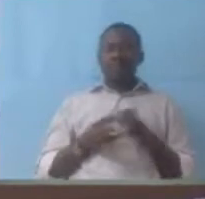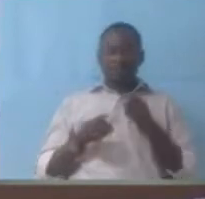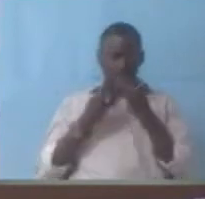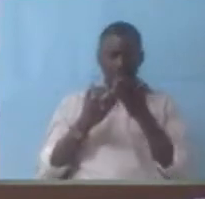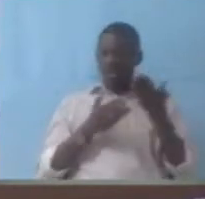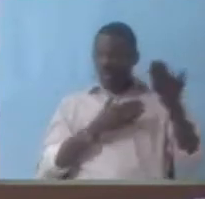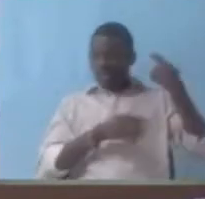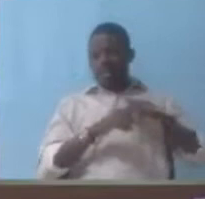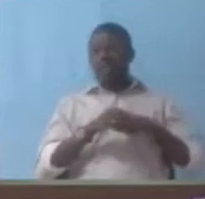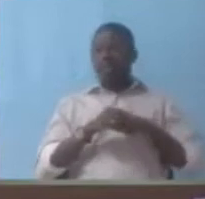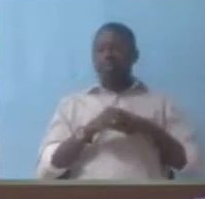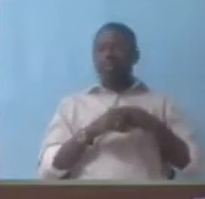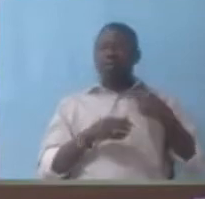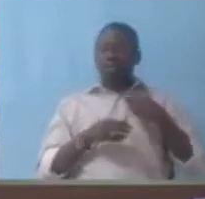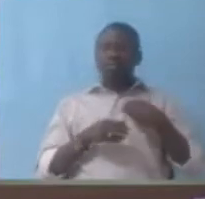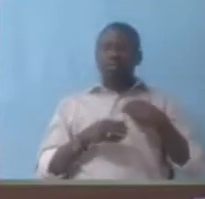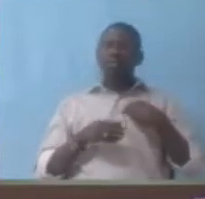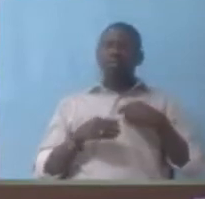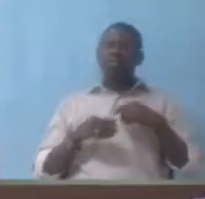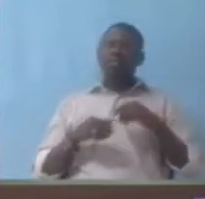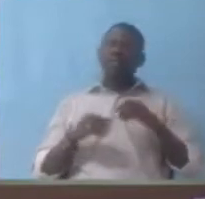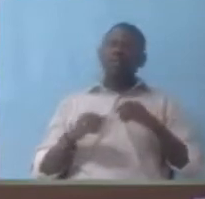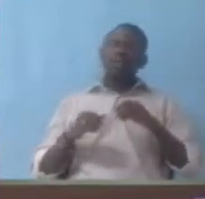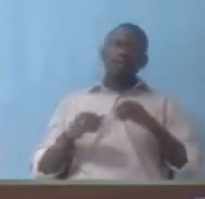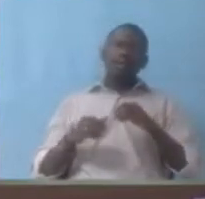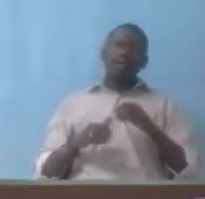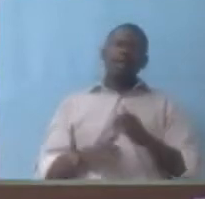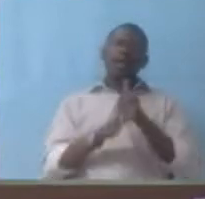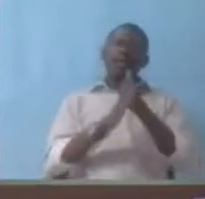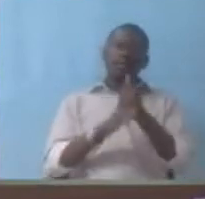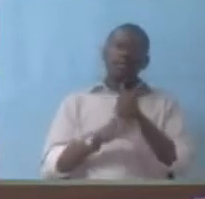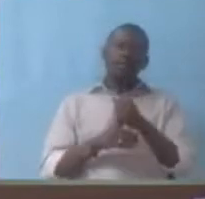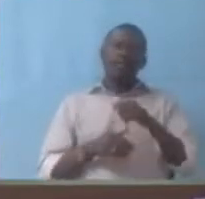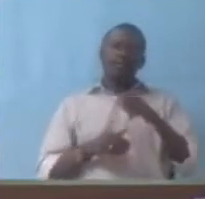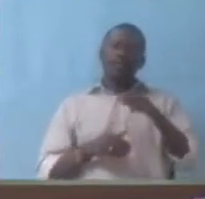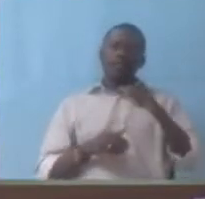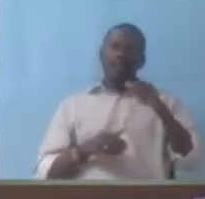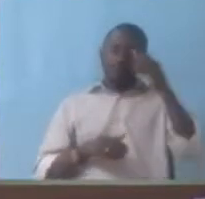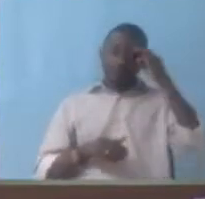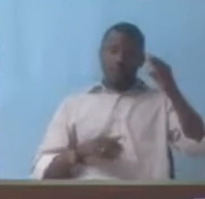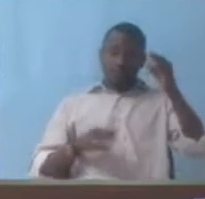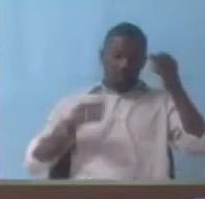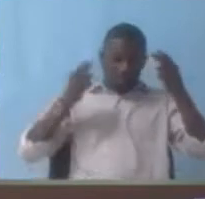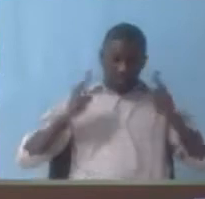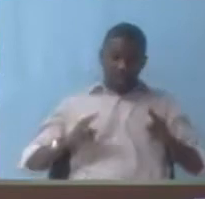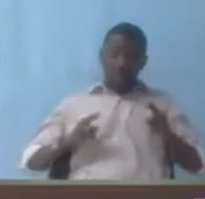I was the acting Attorney General by virtue of the Law Officers Act.